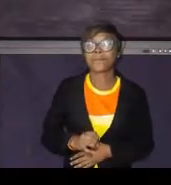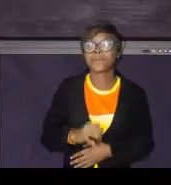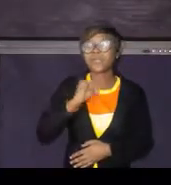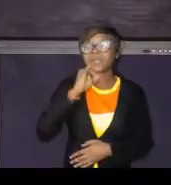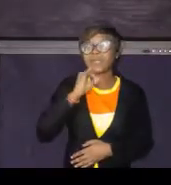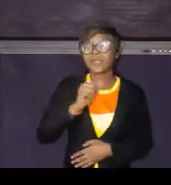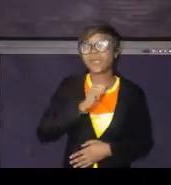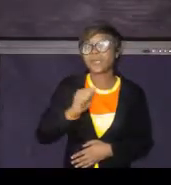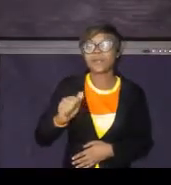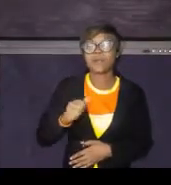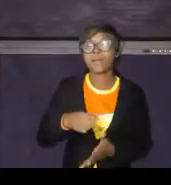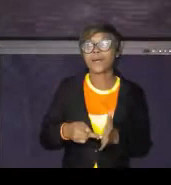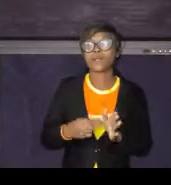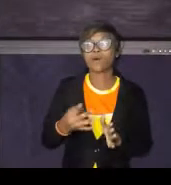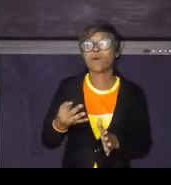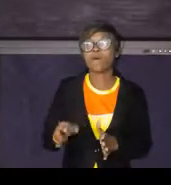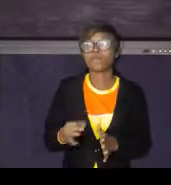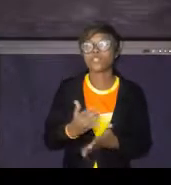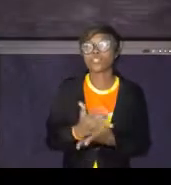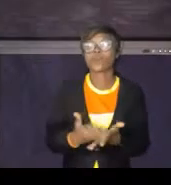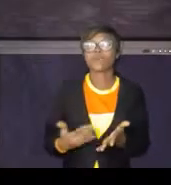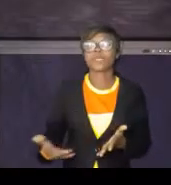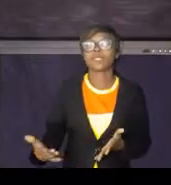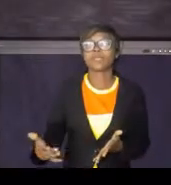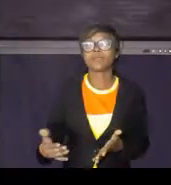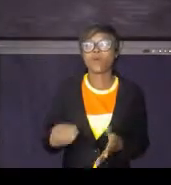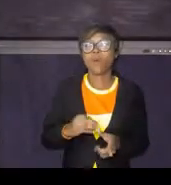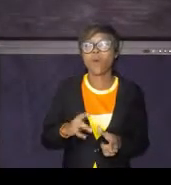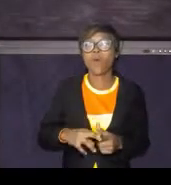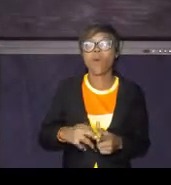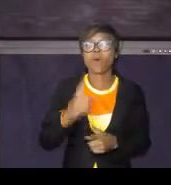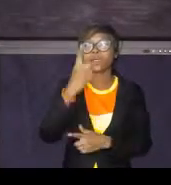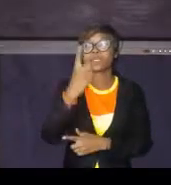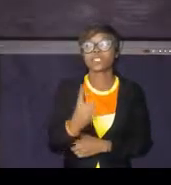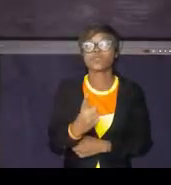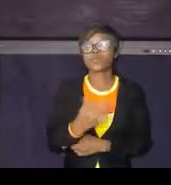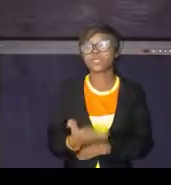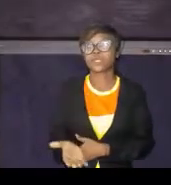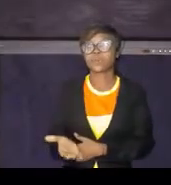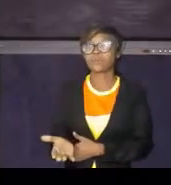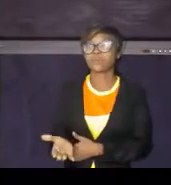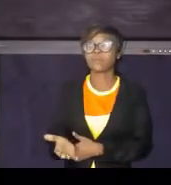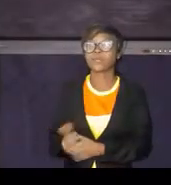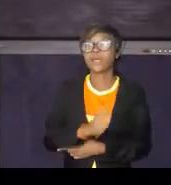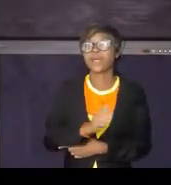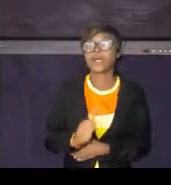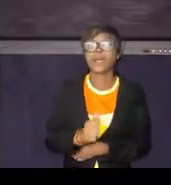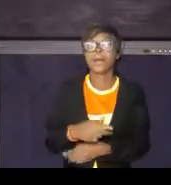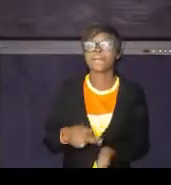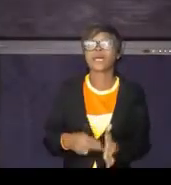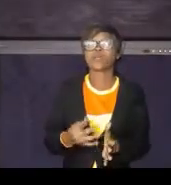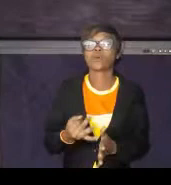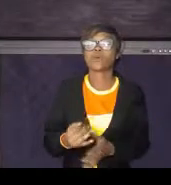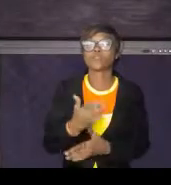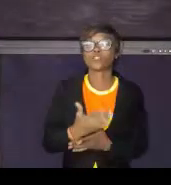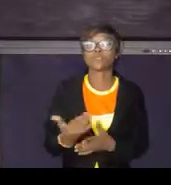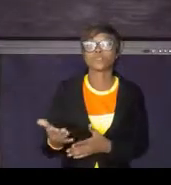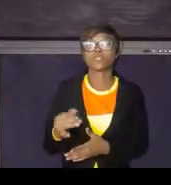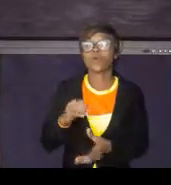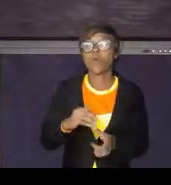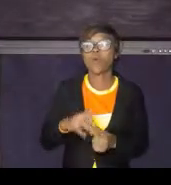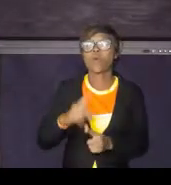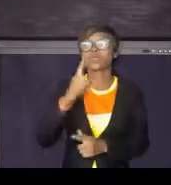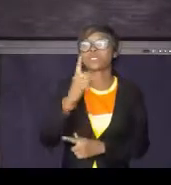P-I-E-C-E, peace, is a part of something or single thing. A part of